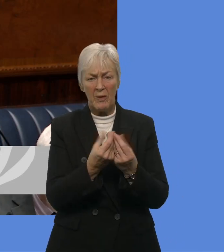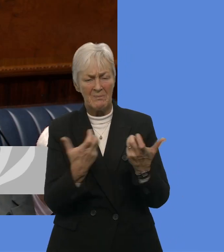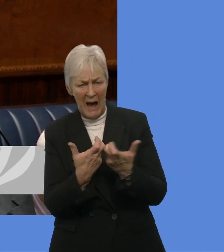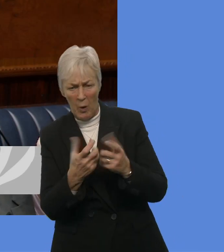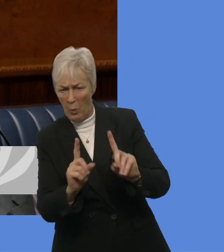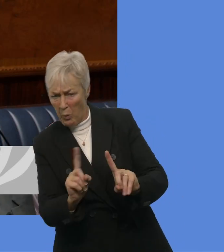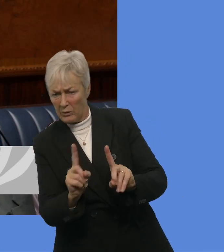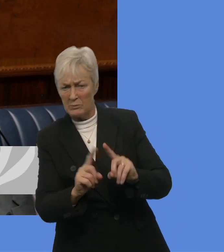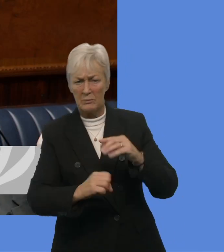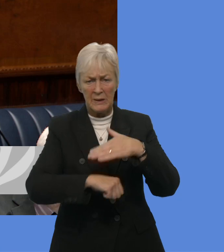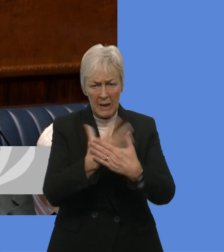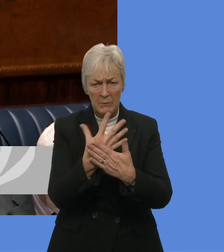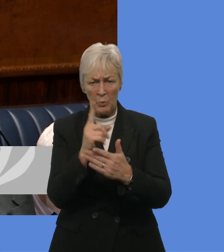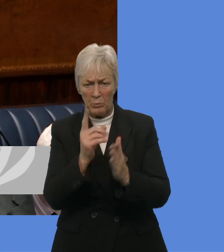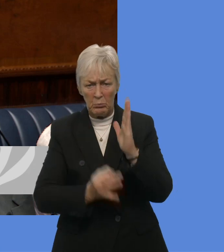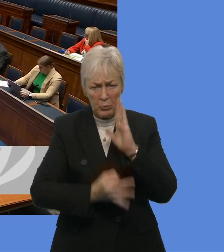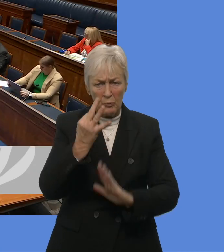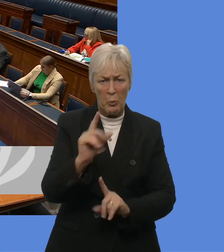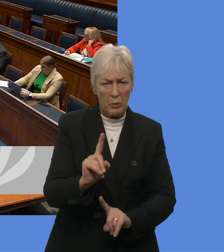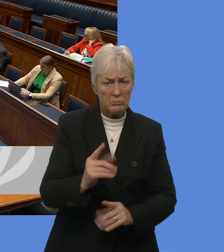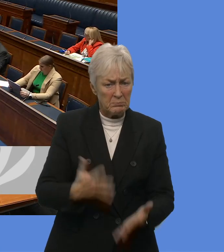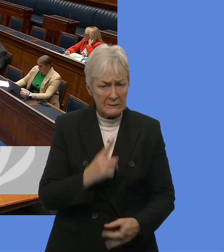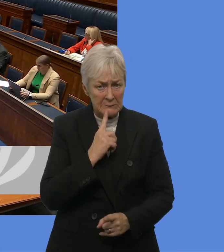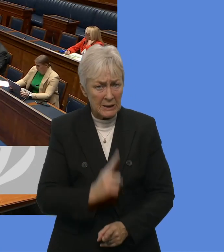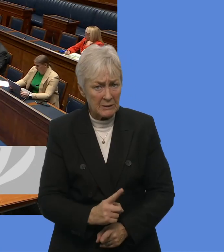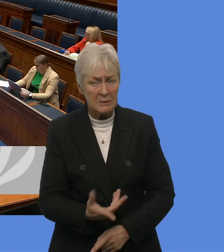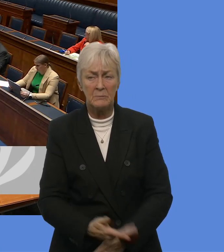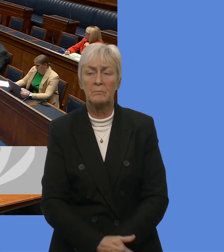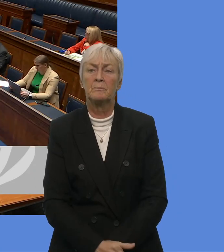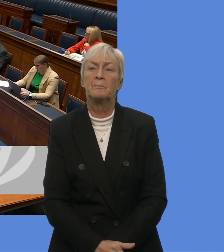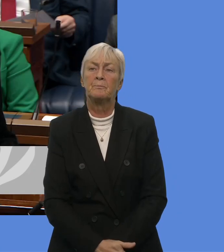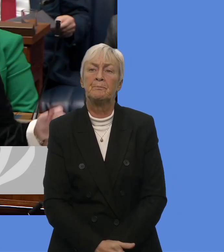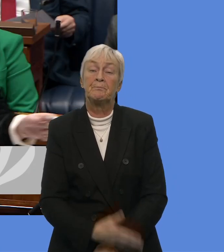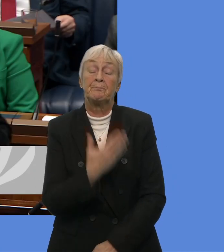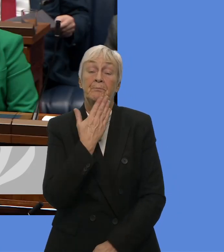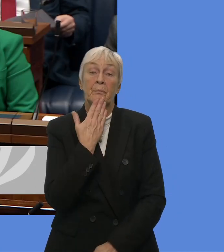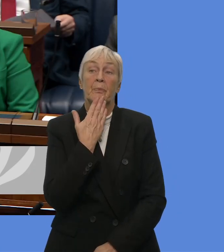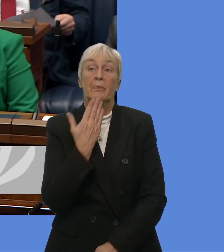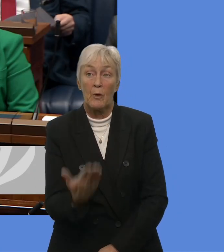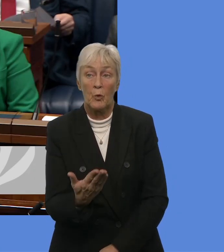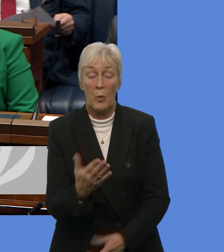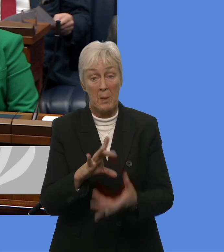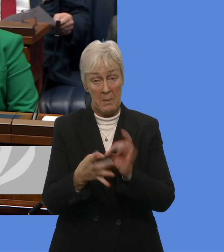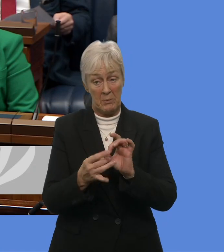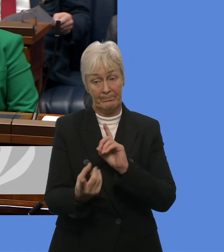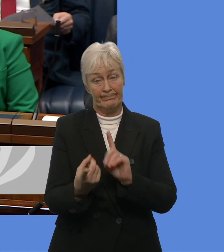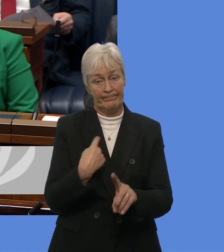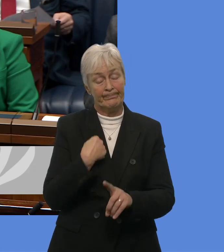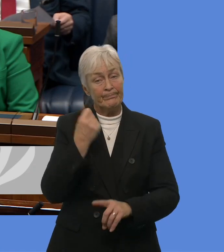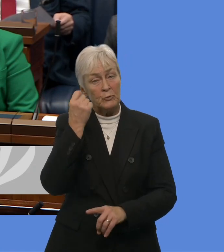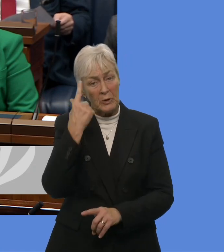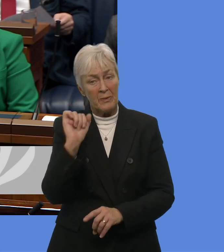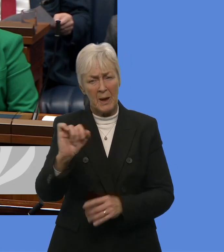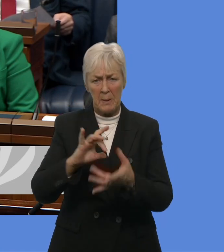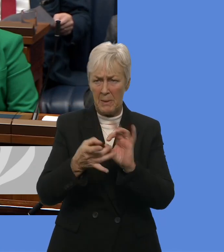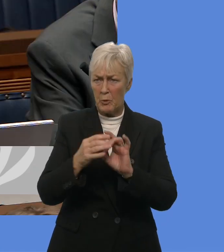unlock the potential of the site, and how will you proceed? Deputy First Minister. Thank you, Mr. Speaker. I thank the member for her question. I understand that the member